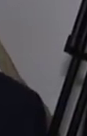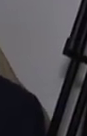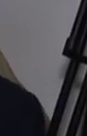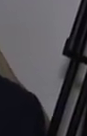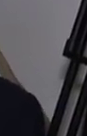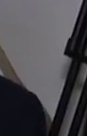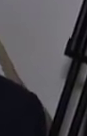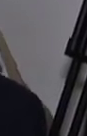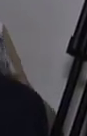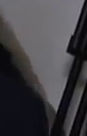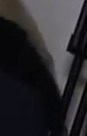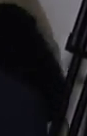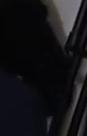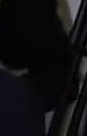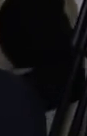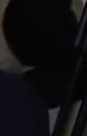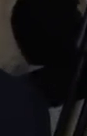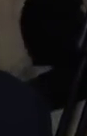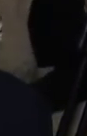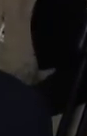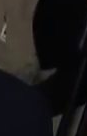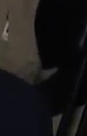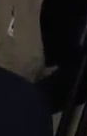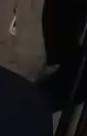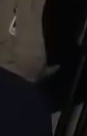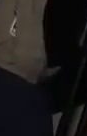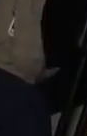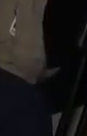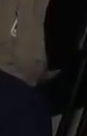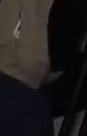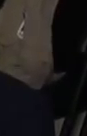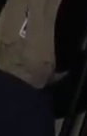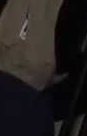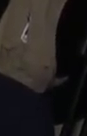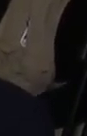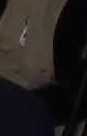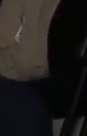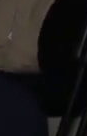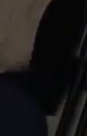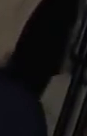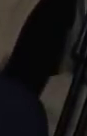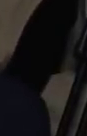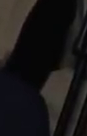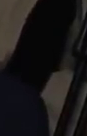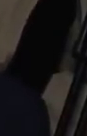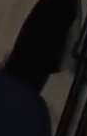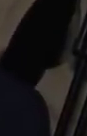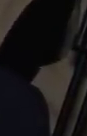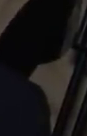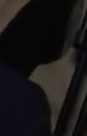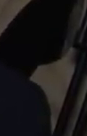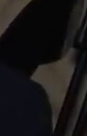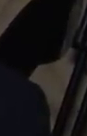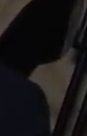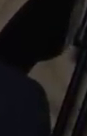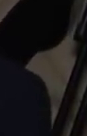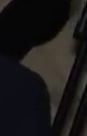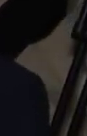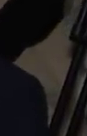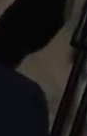to remove the ink. In terms of your observations, or perhaps did you receive